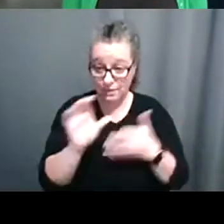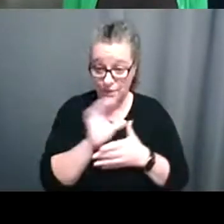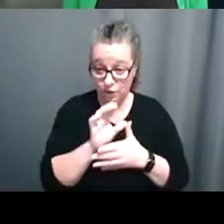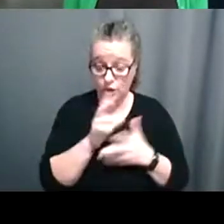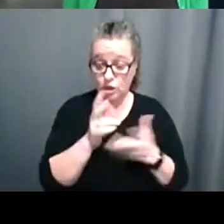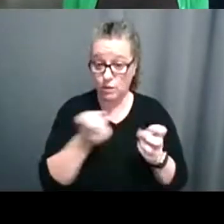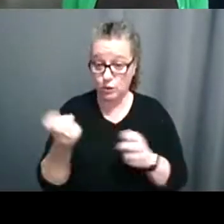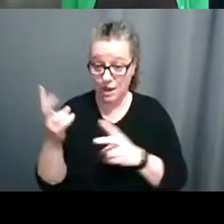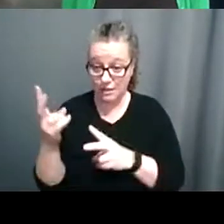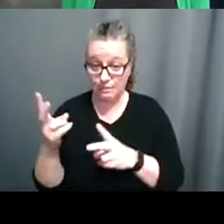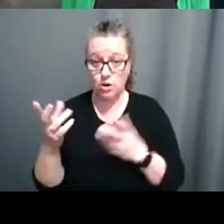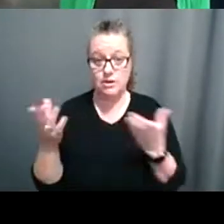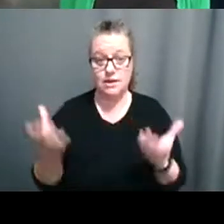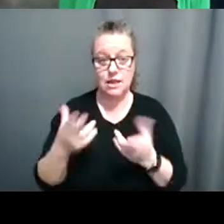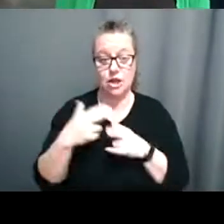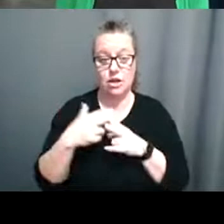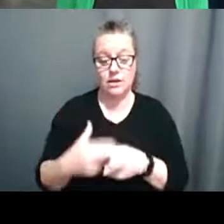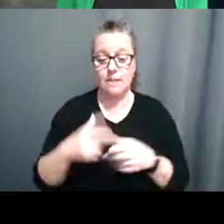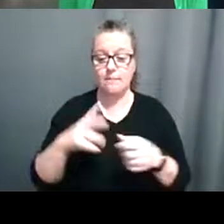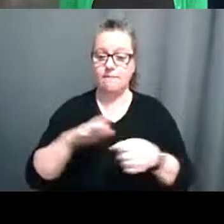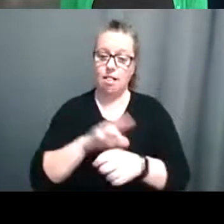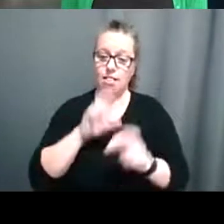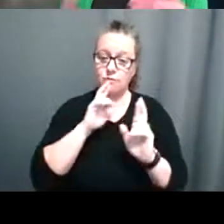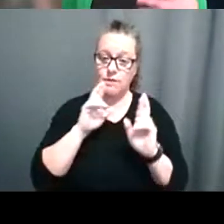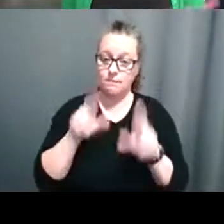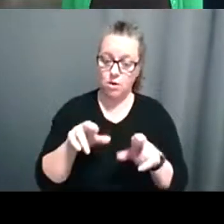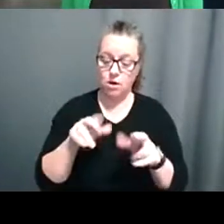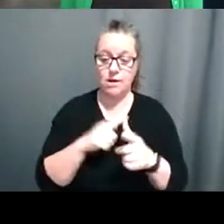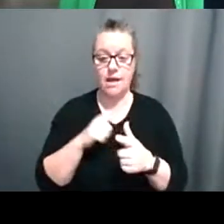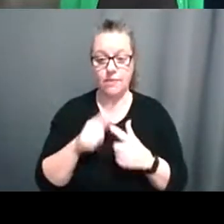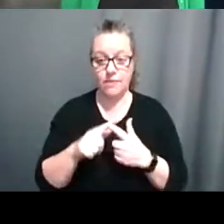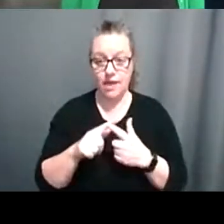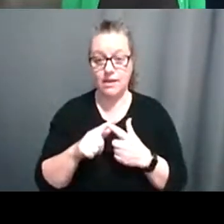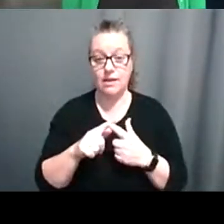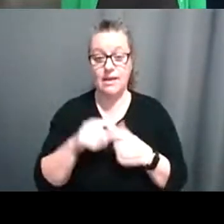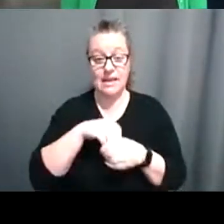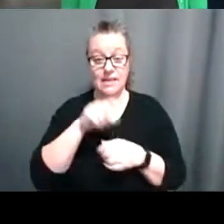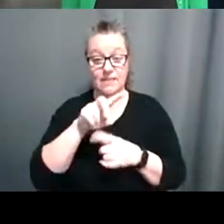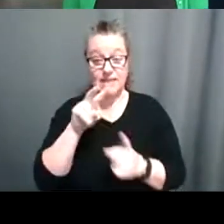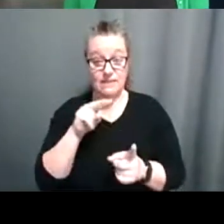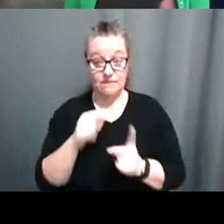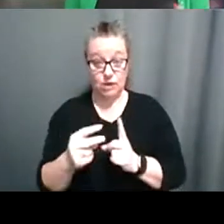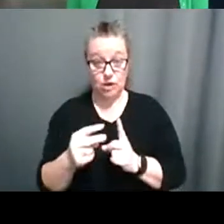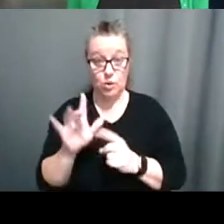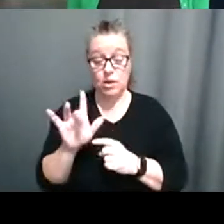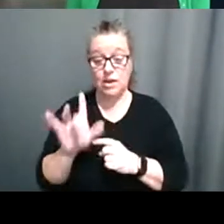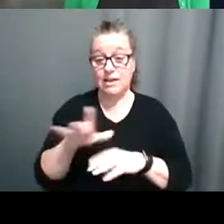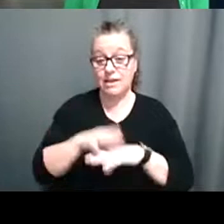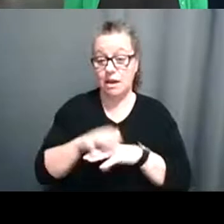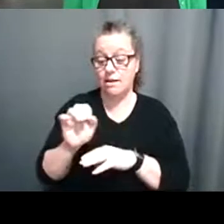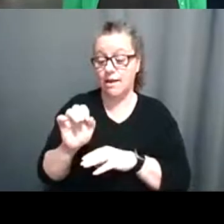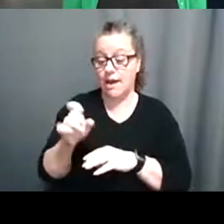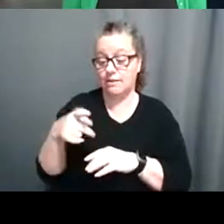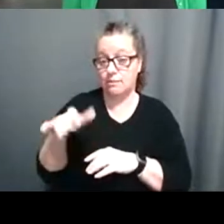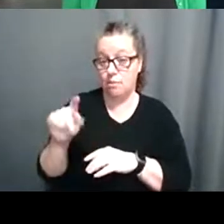And here I have it named for report. And then when in this view, click on Export